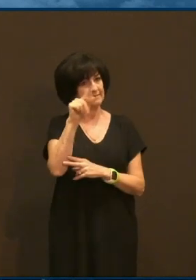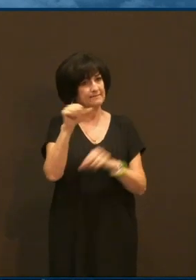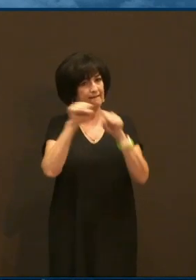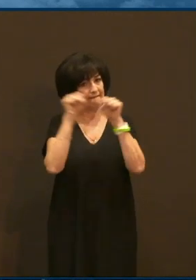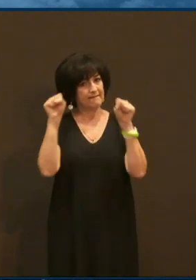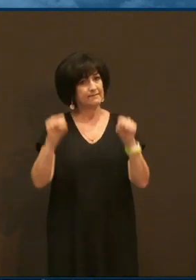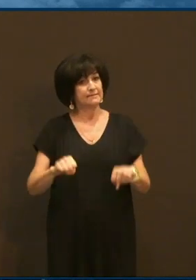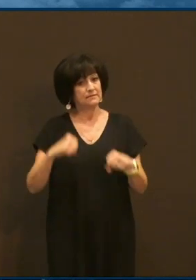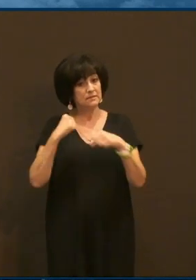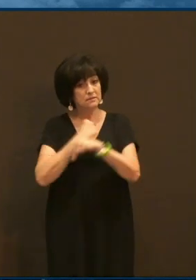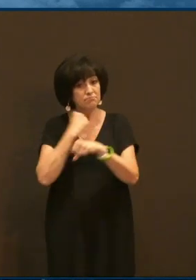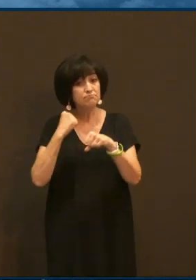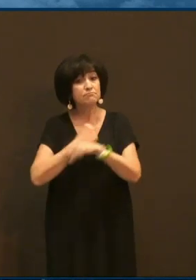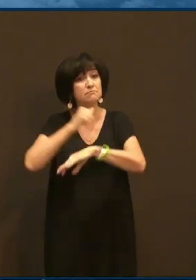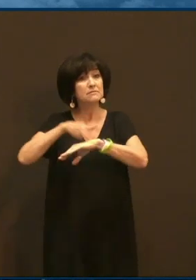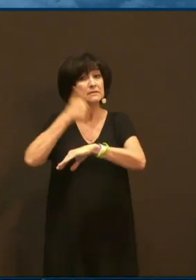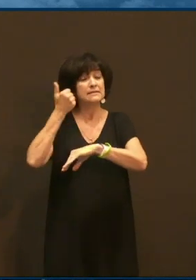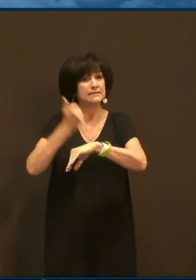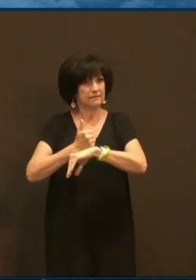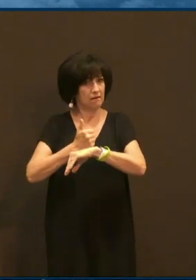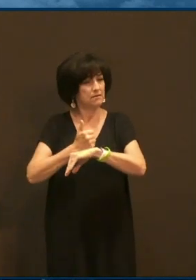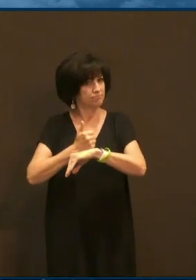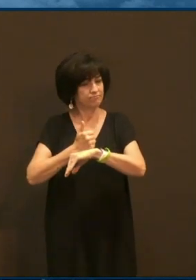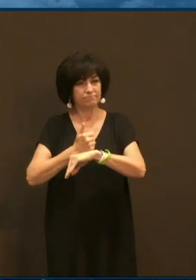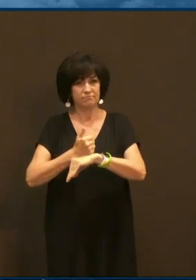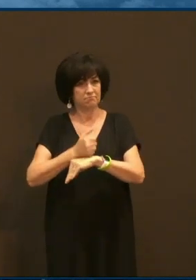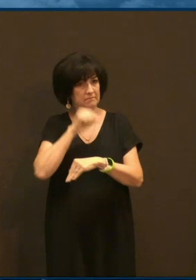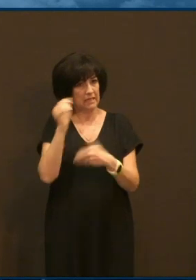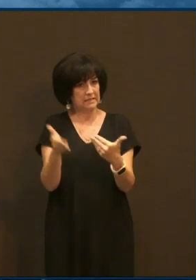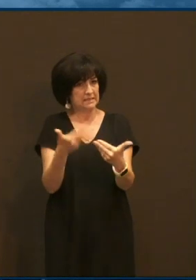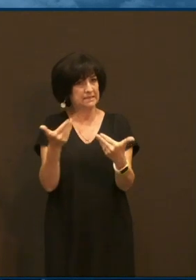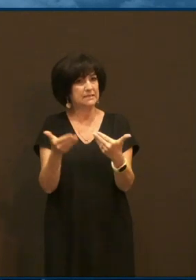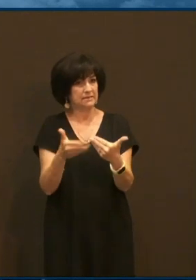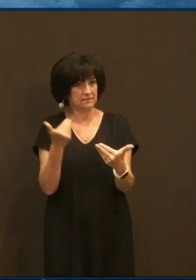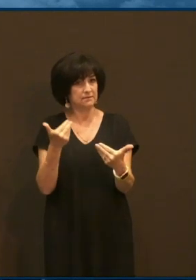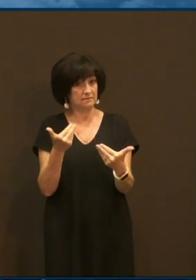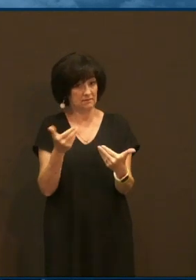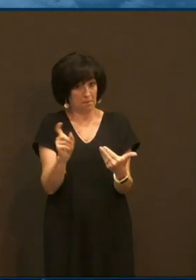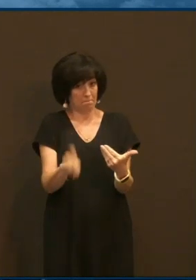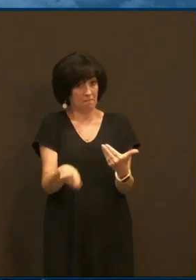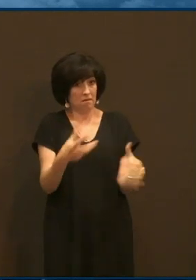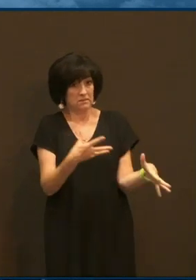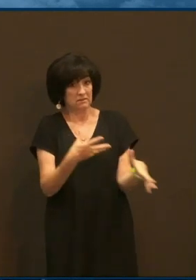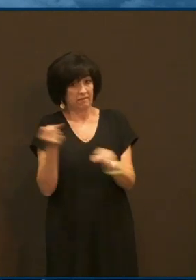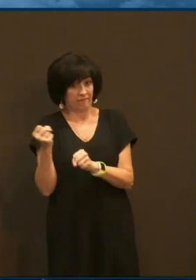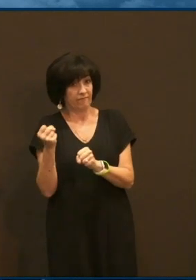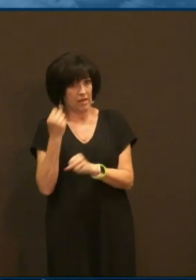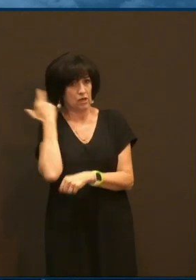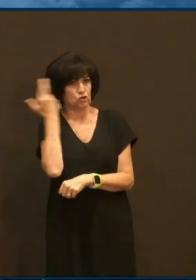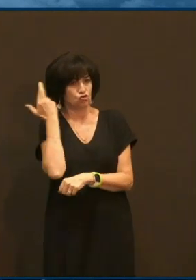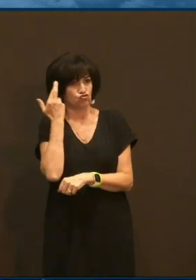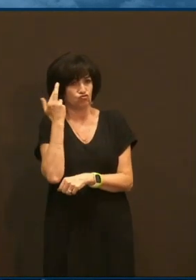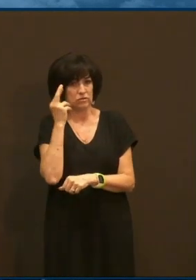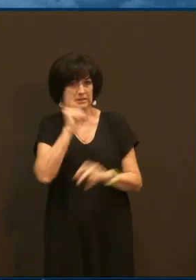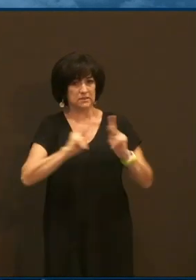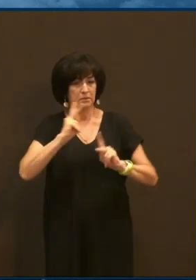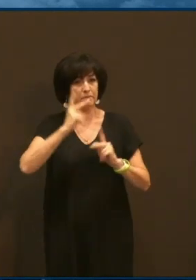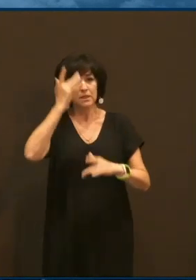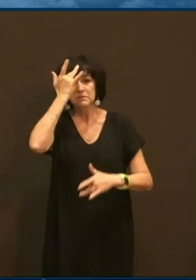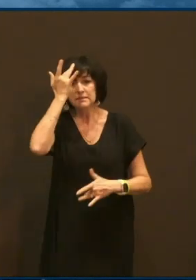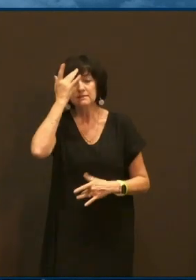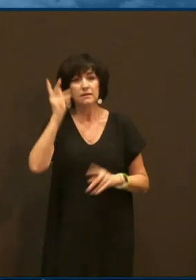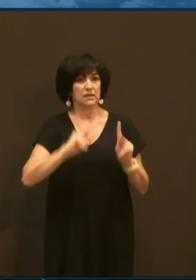business enterprises do all the time, and particularly when you have to do it quickly and it's mission critical as this one is.